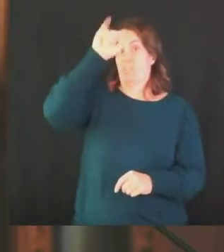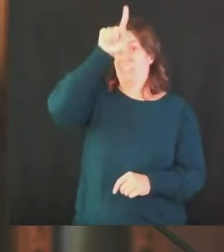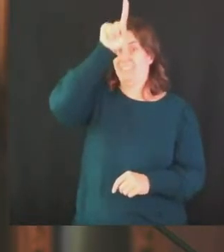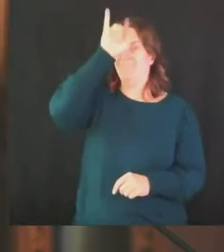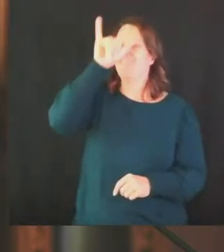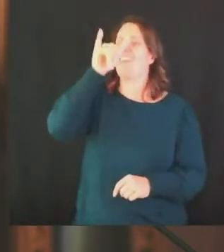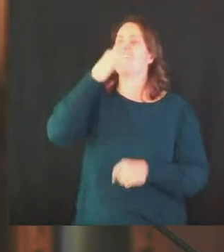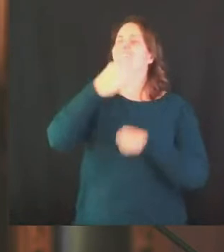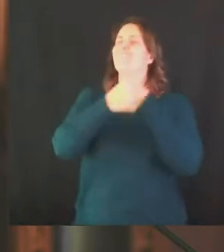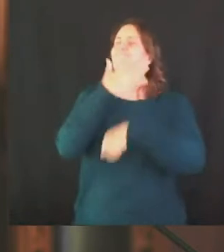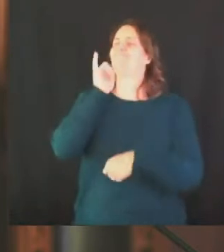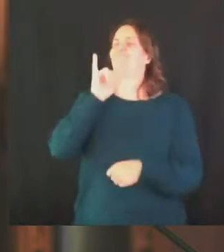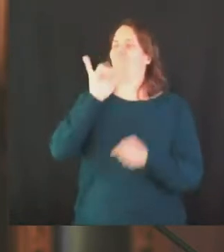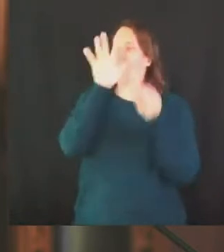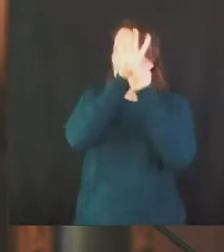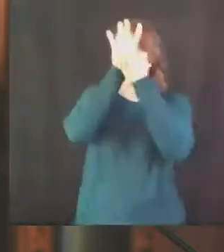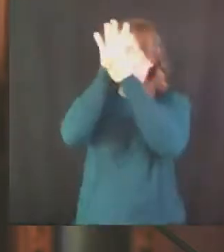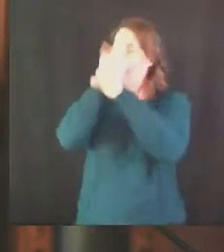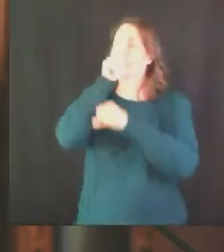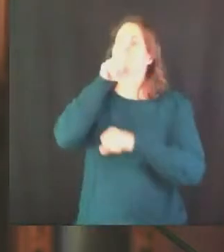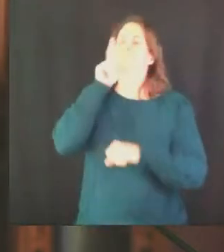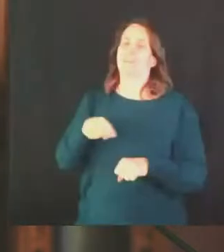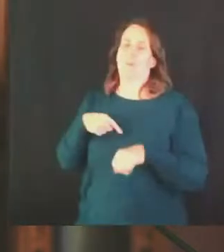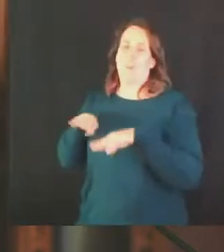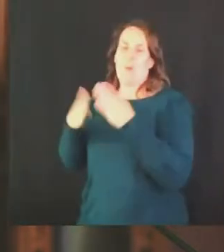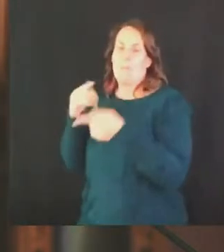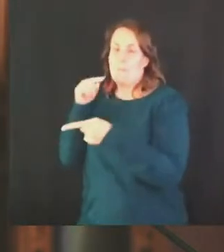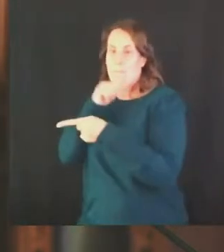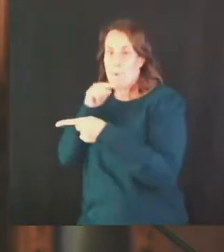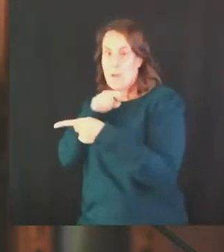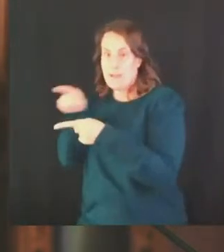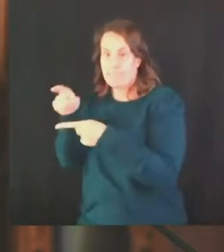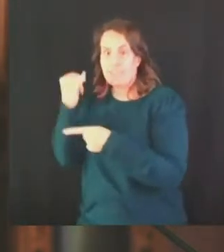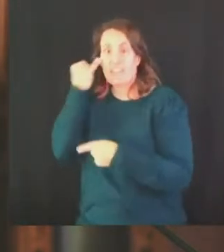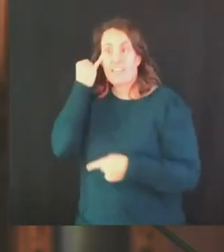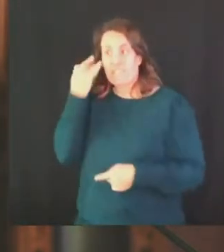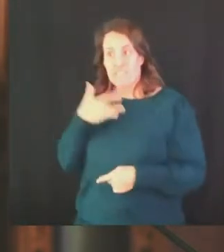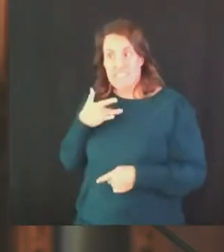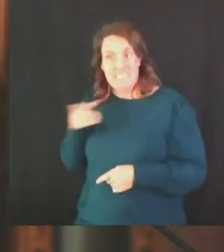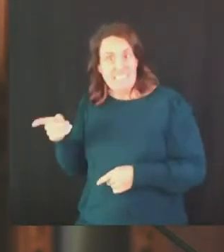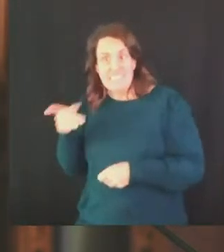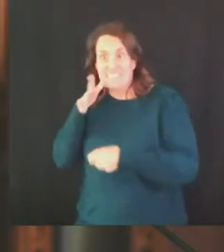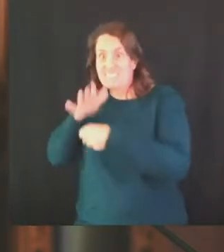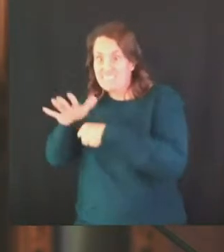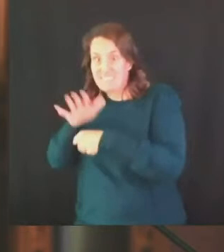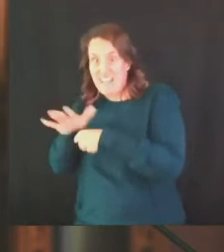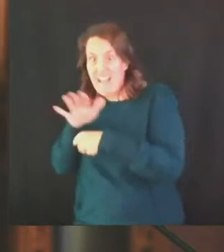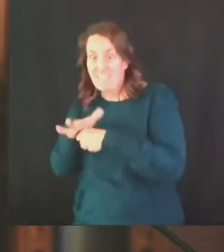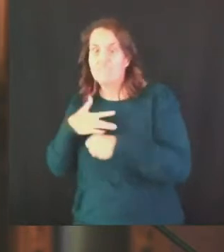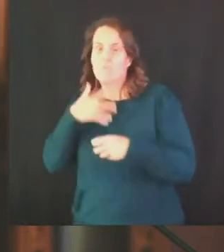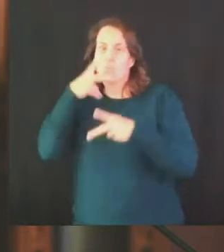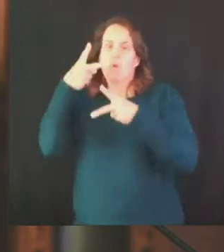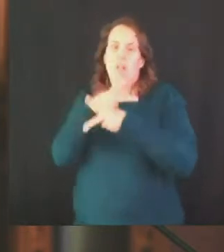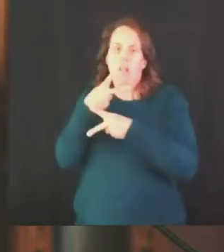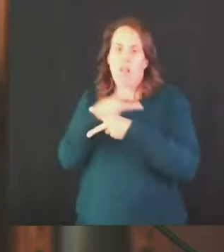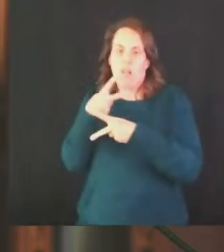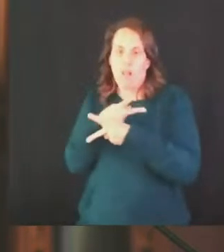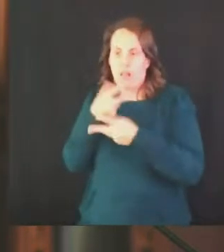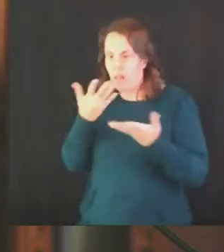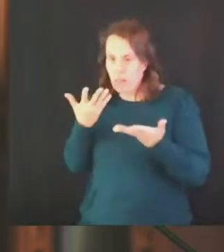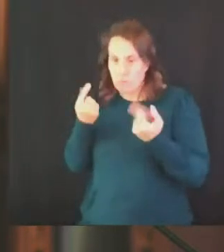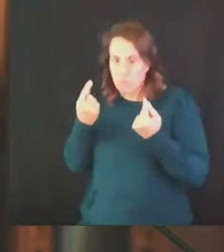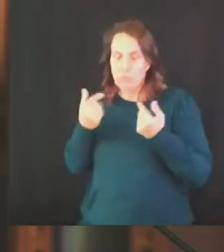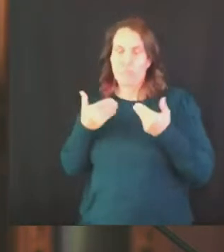local folks. I think it is important to remember, however, that we did not take the Dane